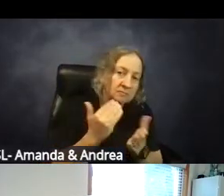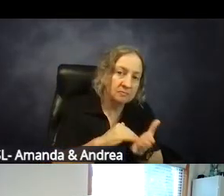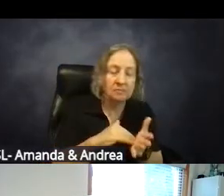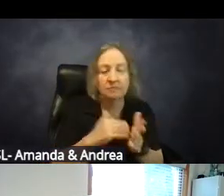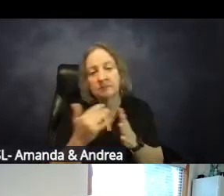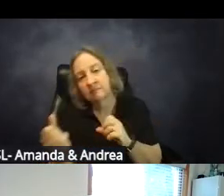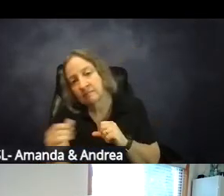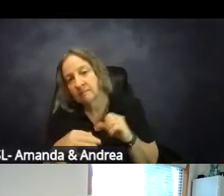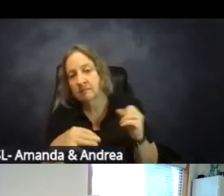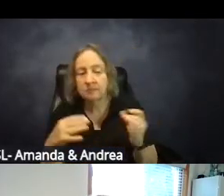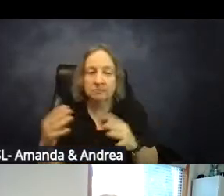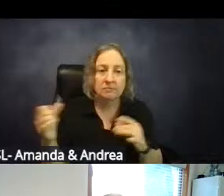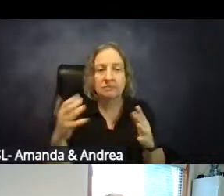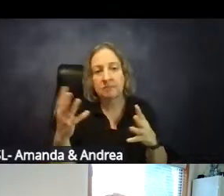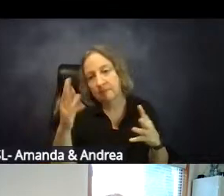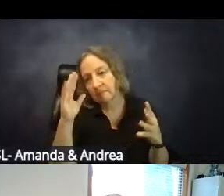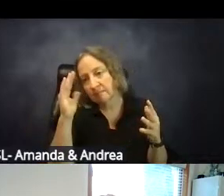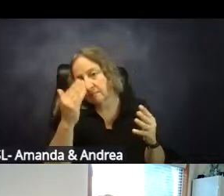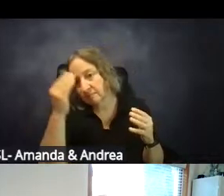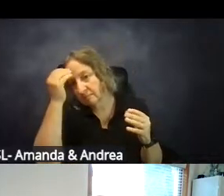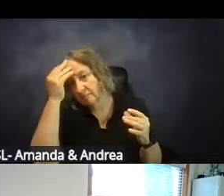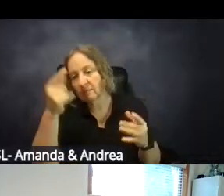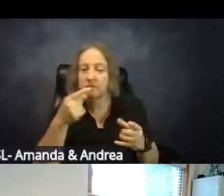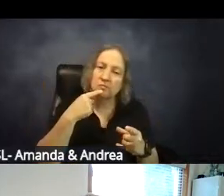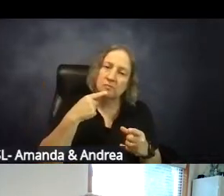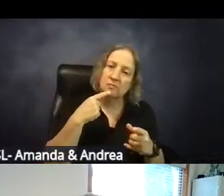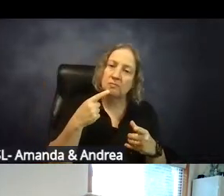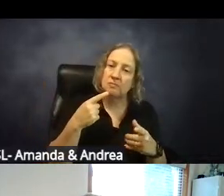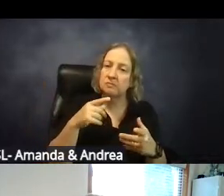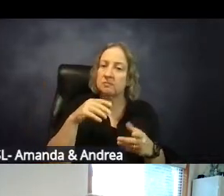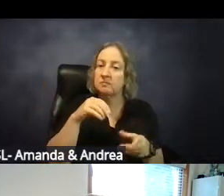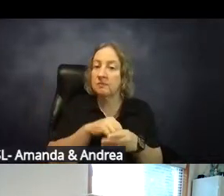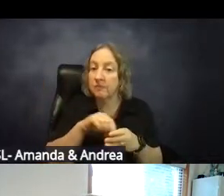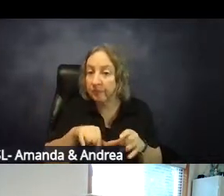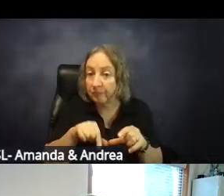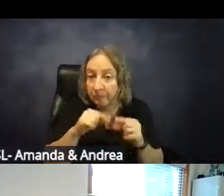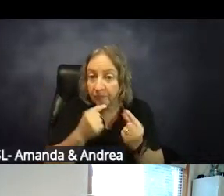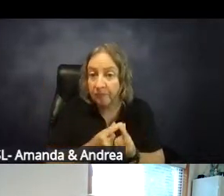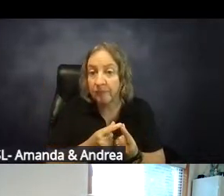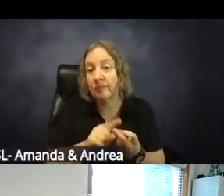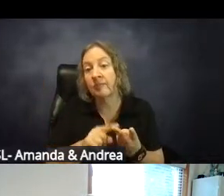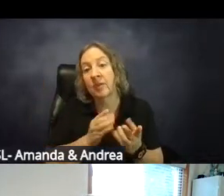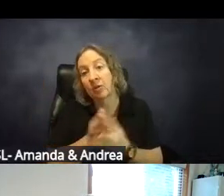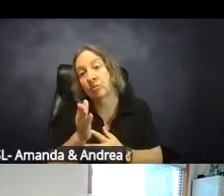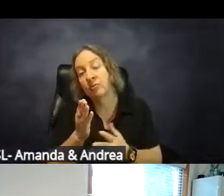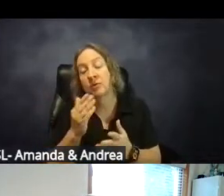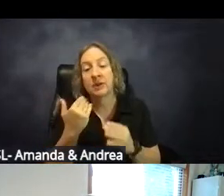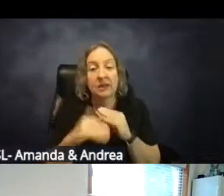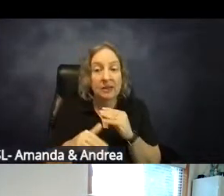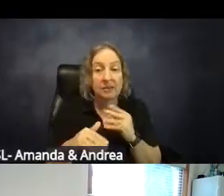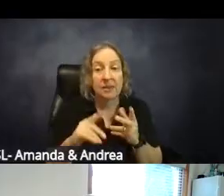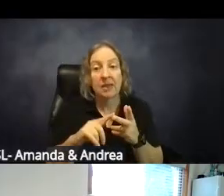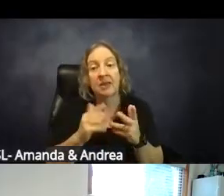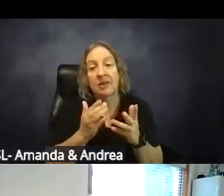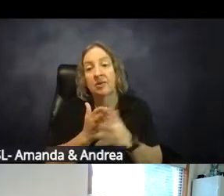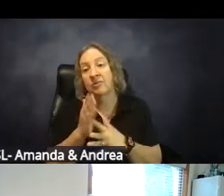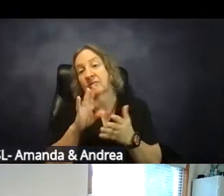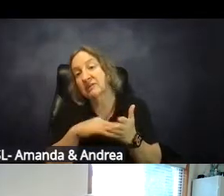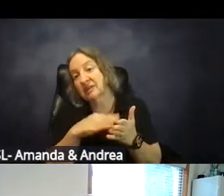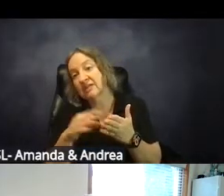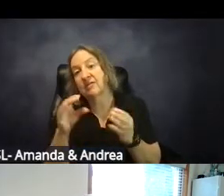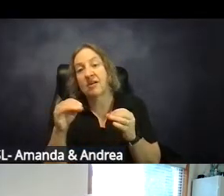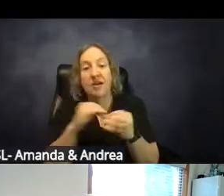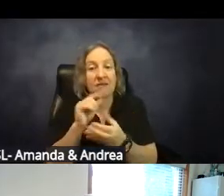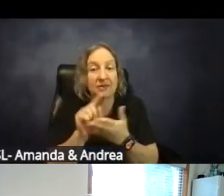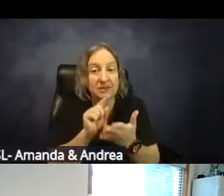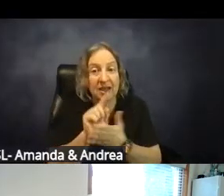we landed and you saying back either in this group, through email, through scheduling in office